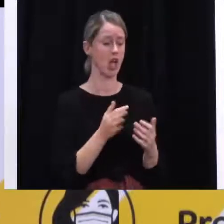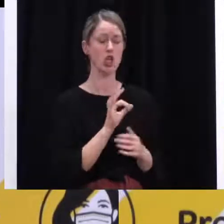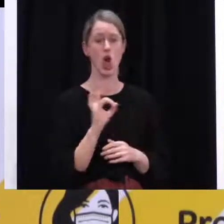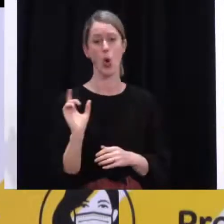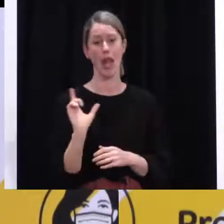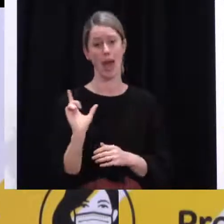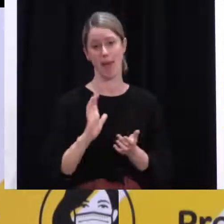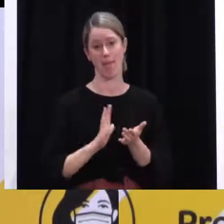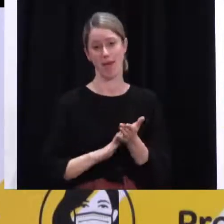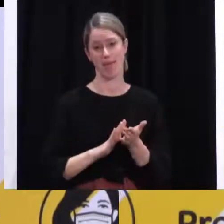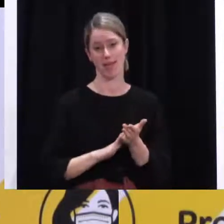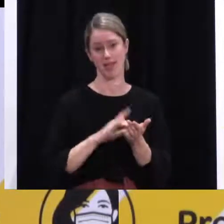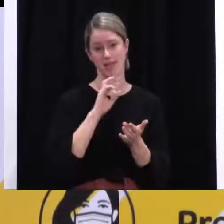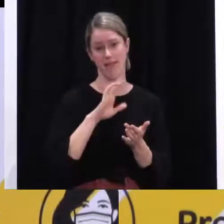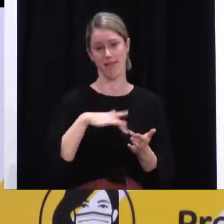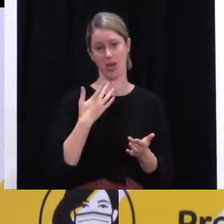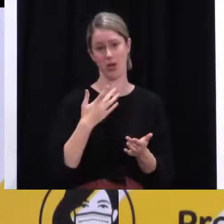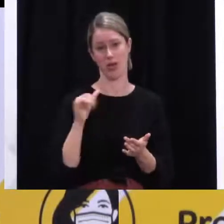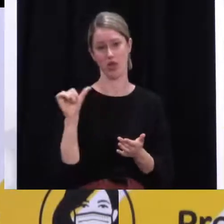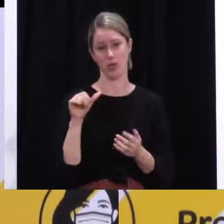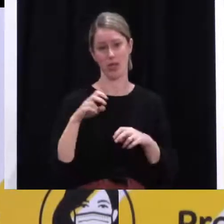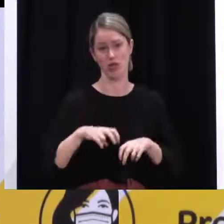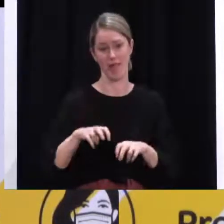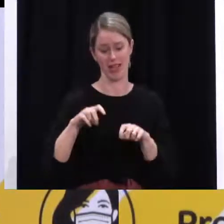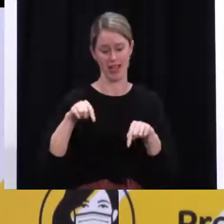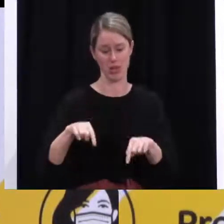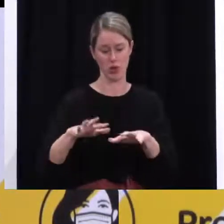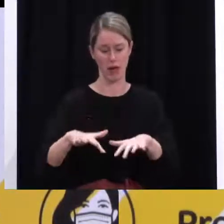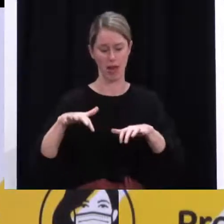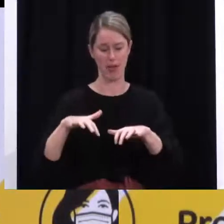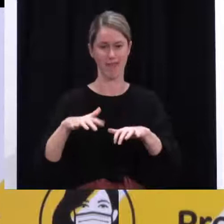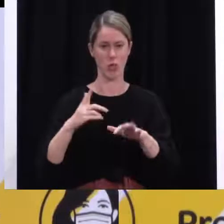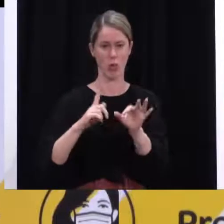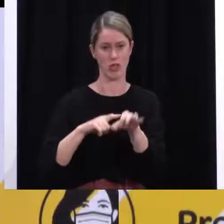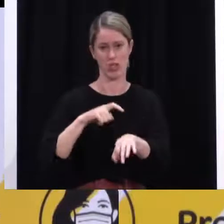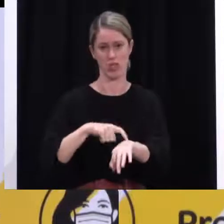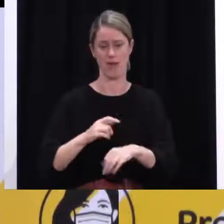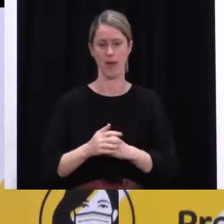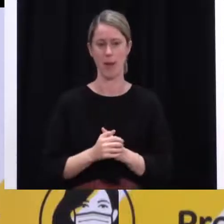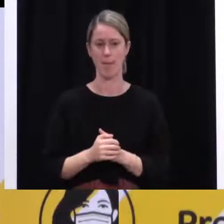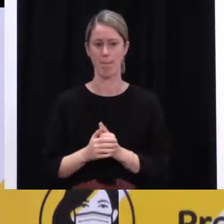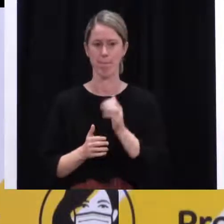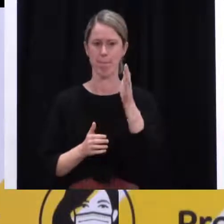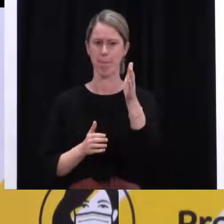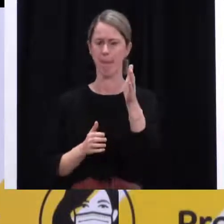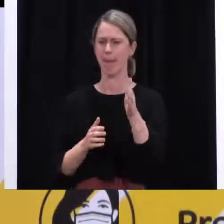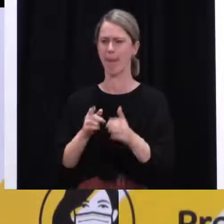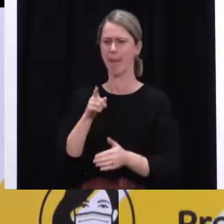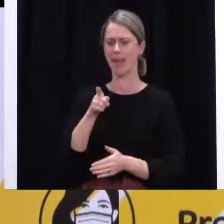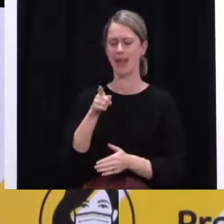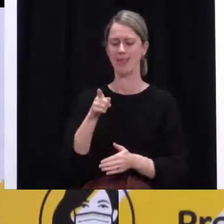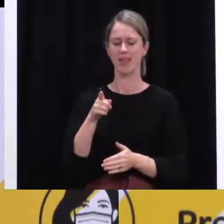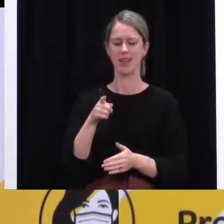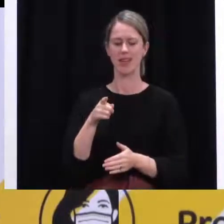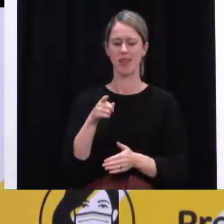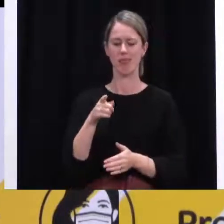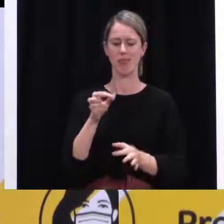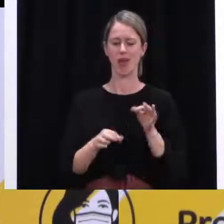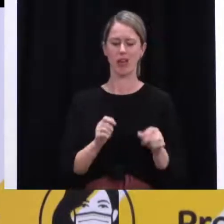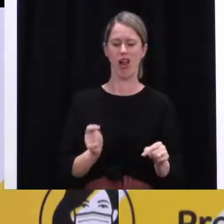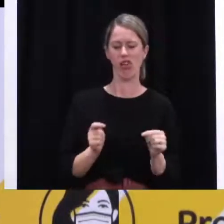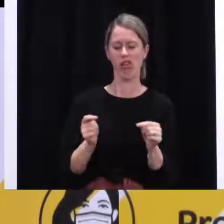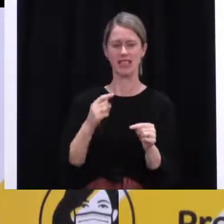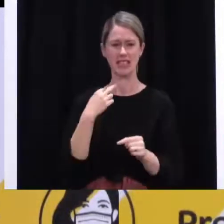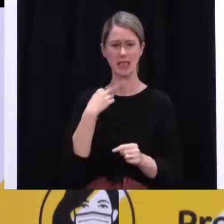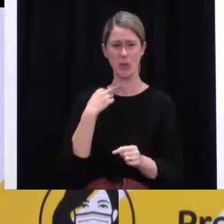members of Parliament have felt fit to travel to Parliament for question time. Disappointing as the politicking around this. I think it